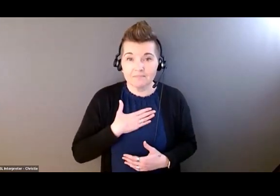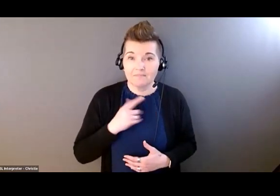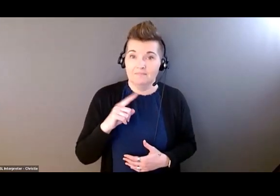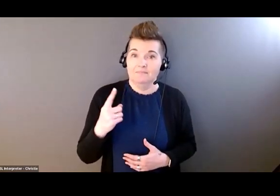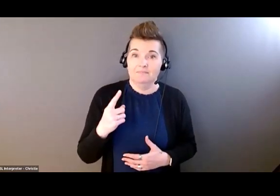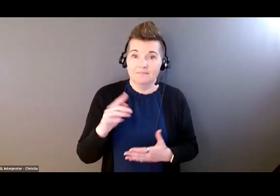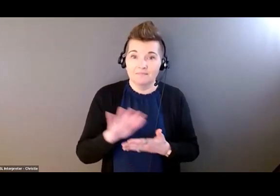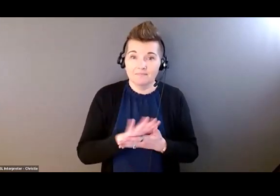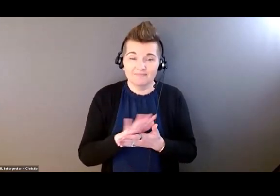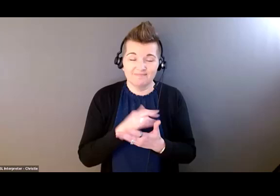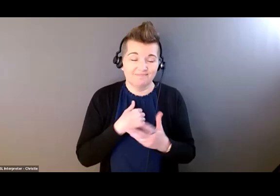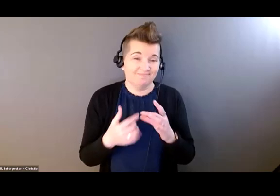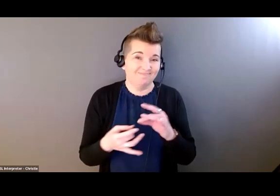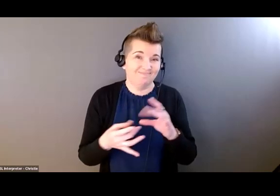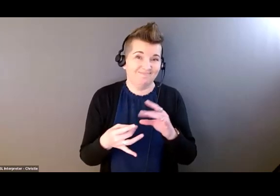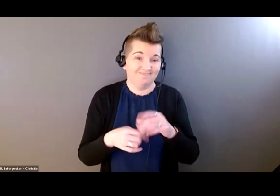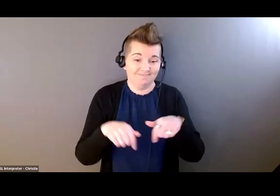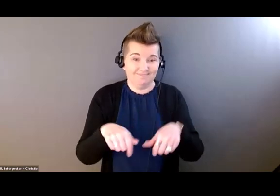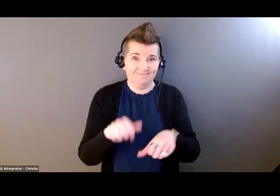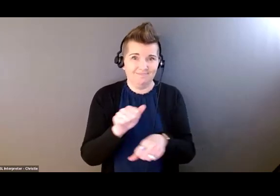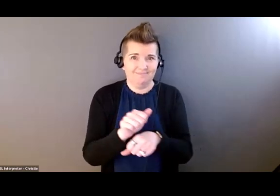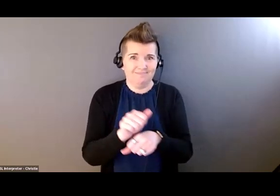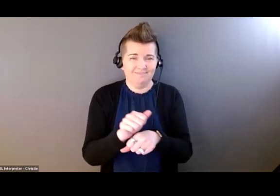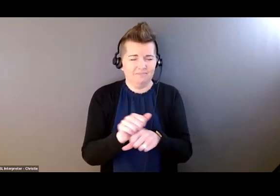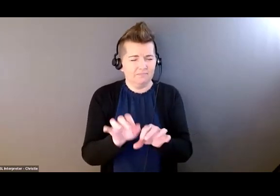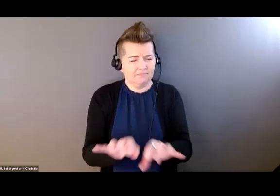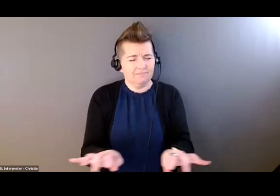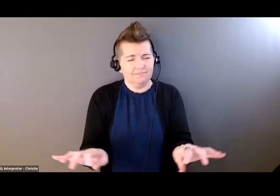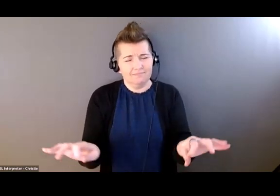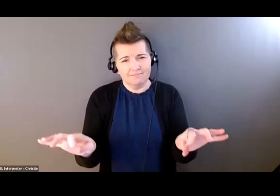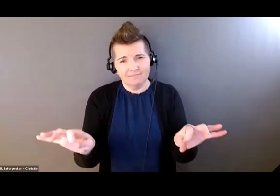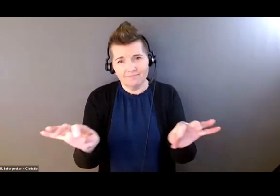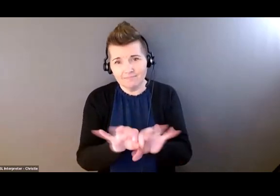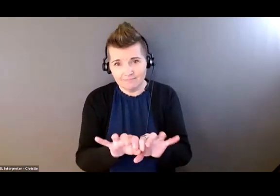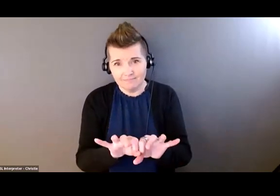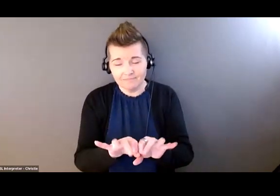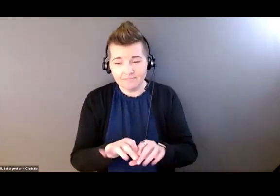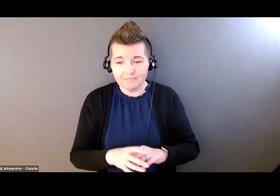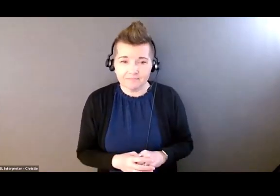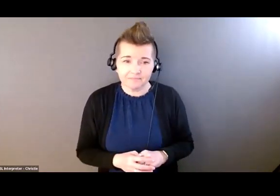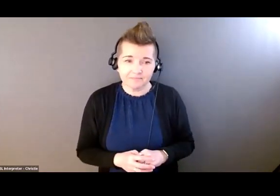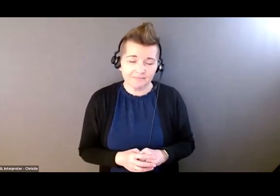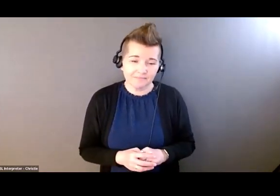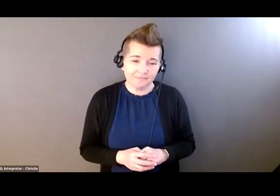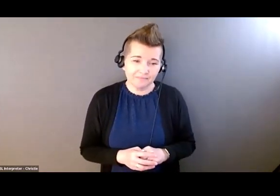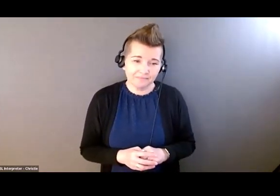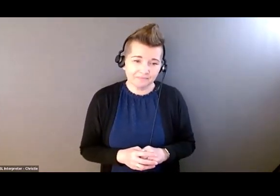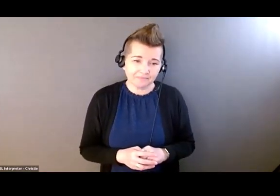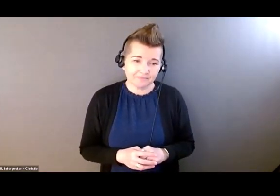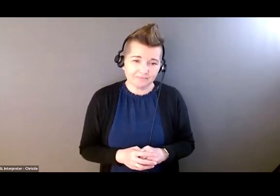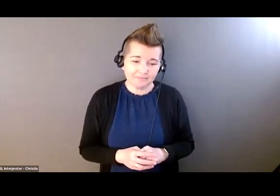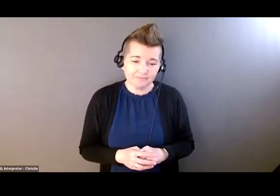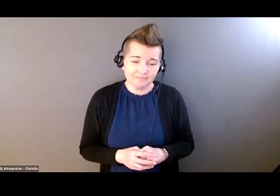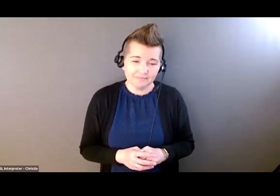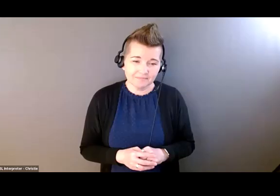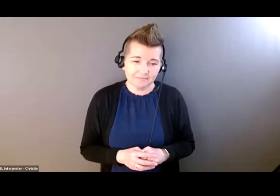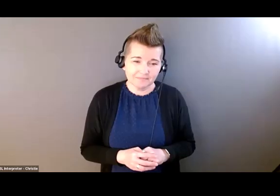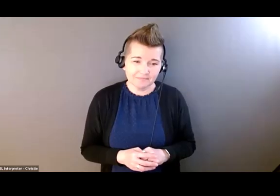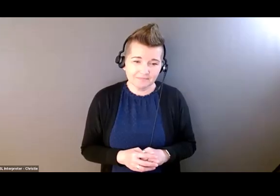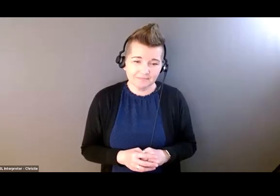live in a beautiful place here on Earth, on Turtle Island, and in Canada.